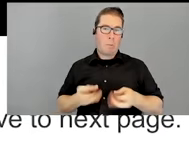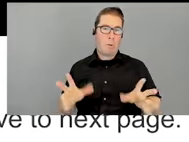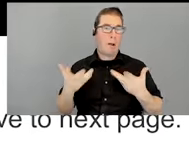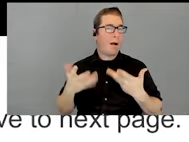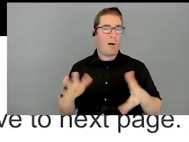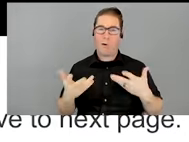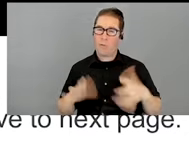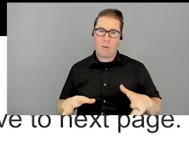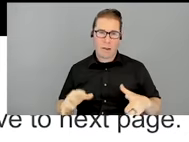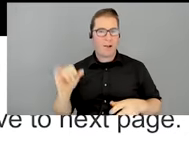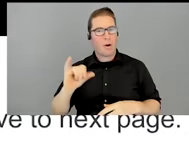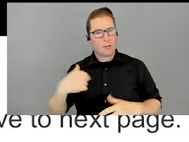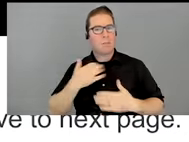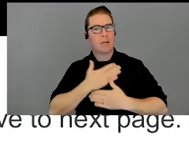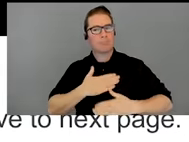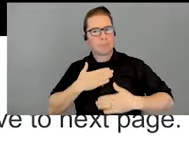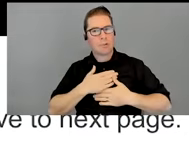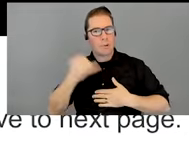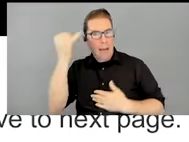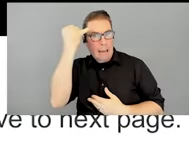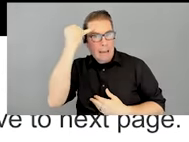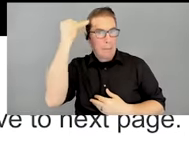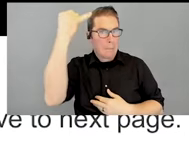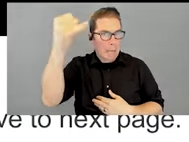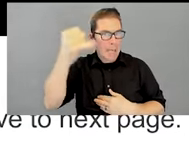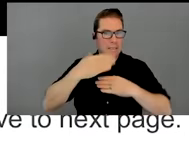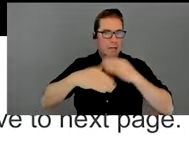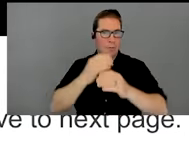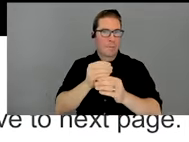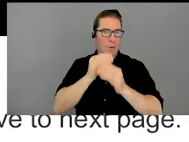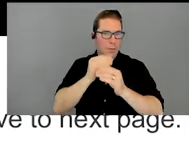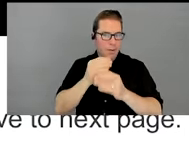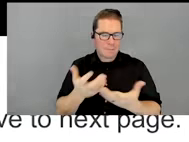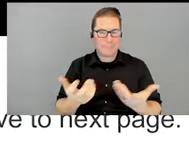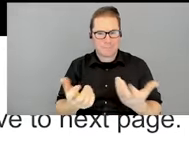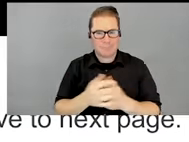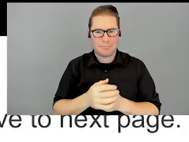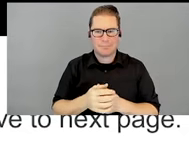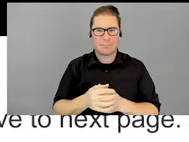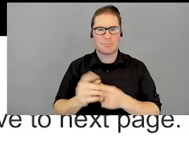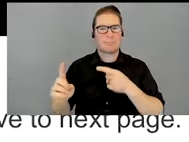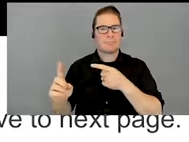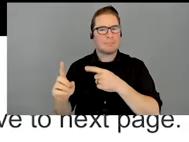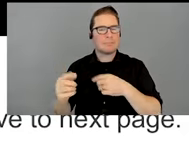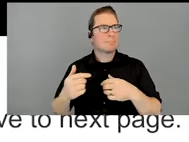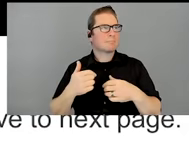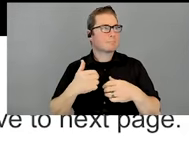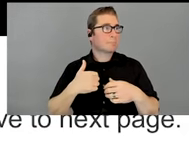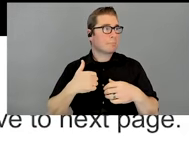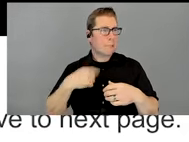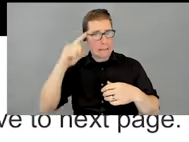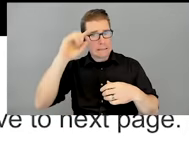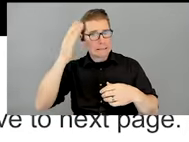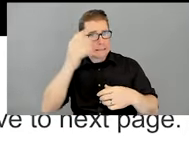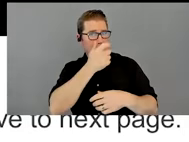I can always learn to improve my classroom environment, looking for inspiration and guidance. Sounded interesting, so here I am